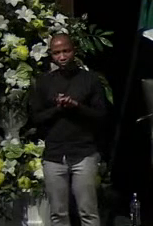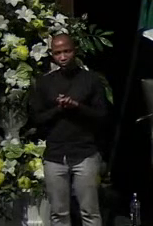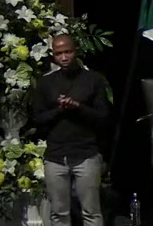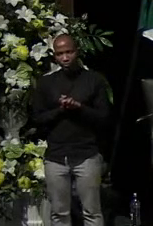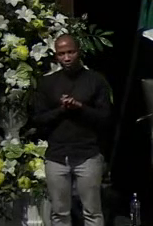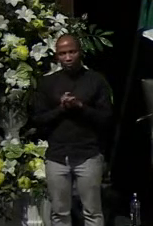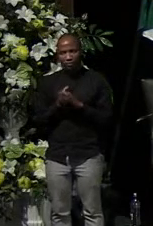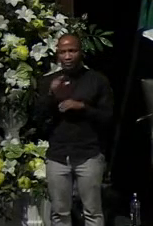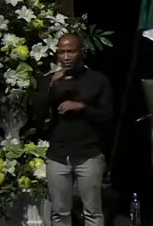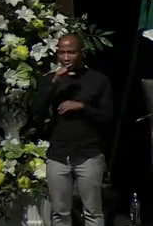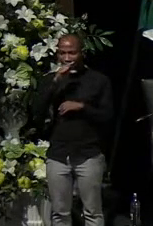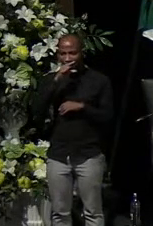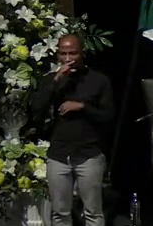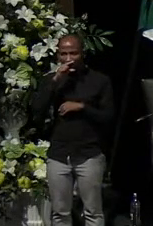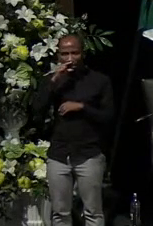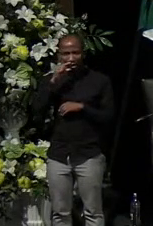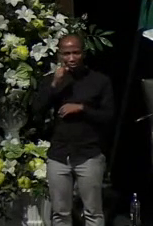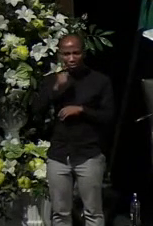um